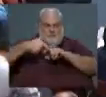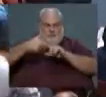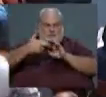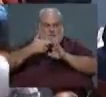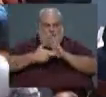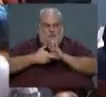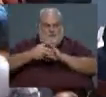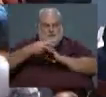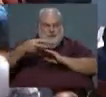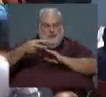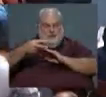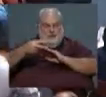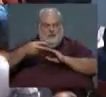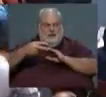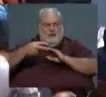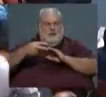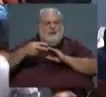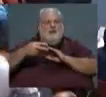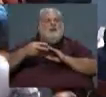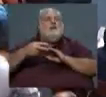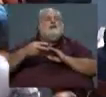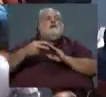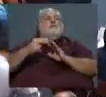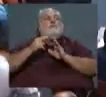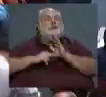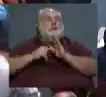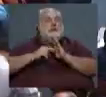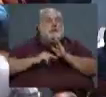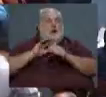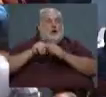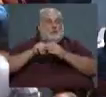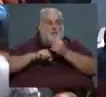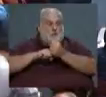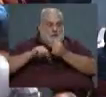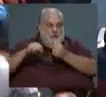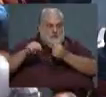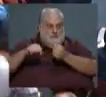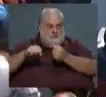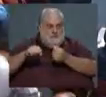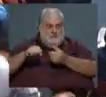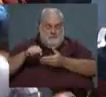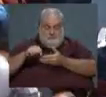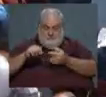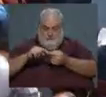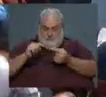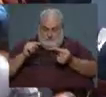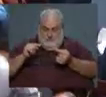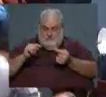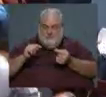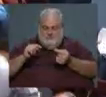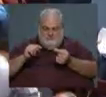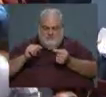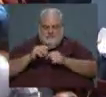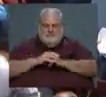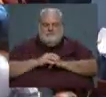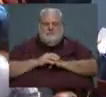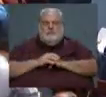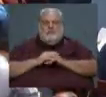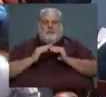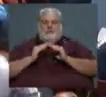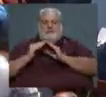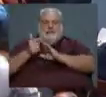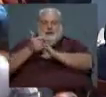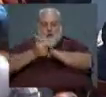There's a motion and a second to suspend the rules and place this ordinance on second reading. All in favor indicate by saying aye. Aye. Opposed, say nay. Second reading,